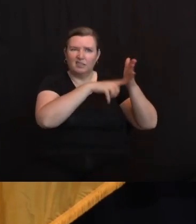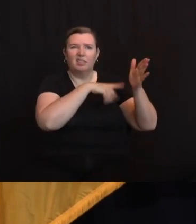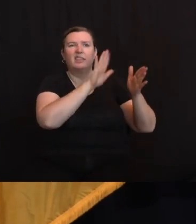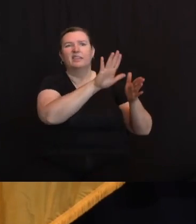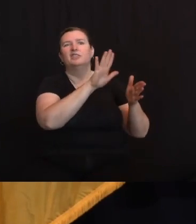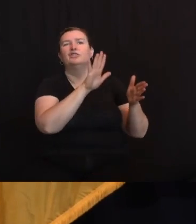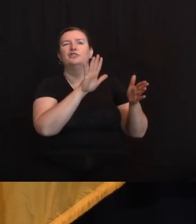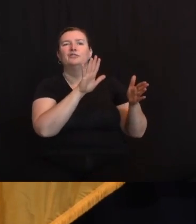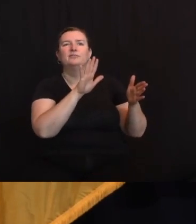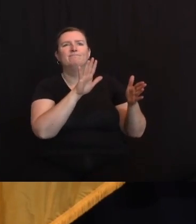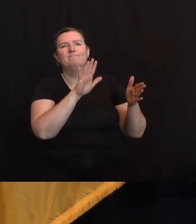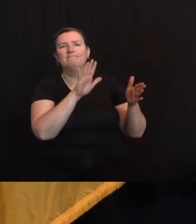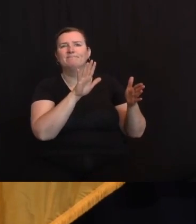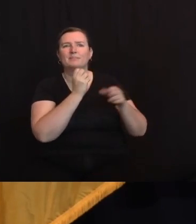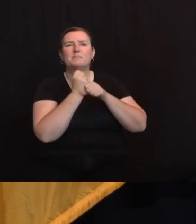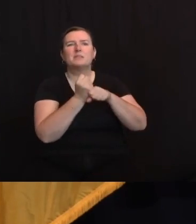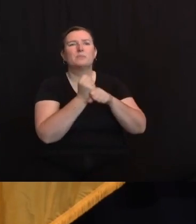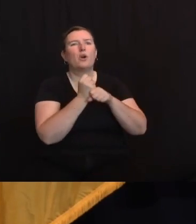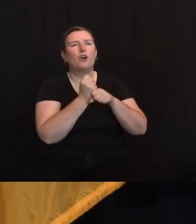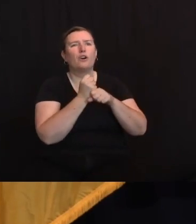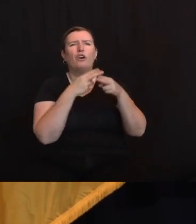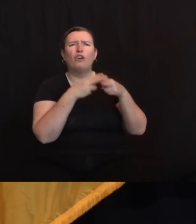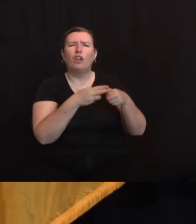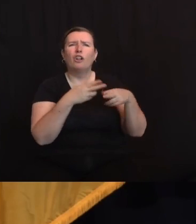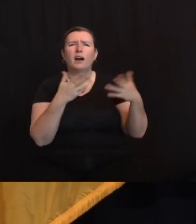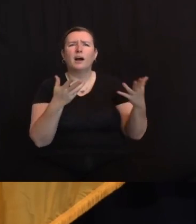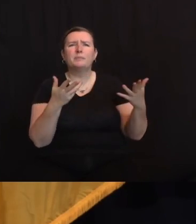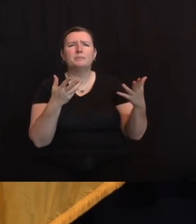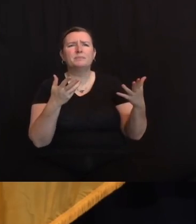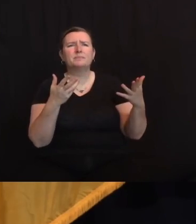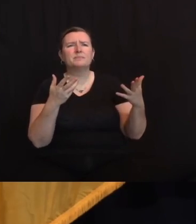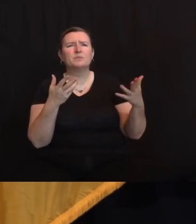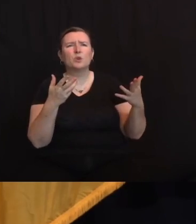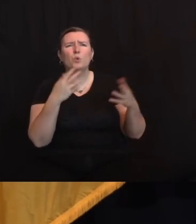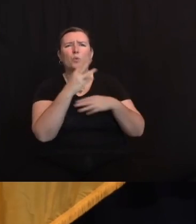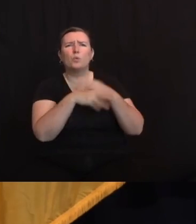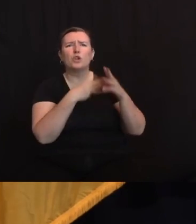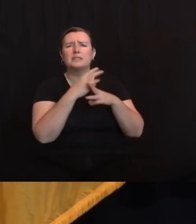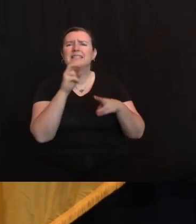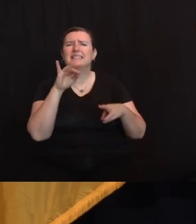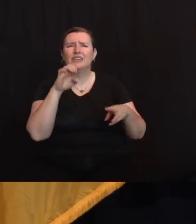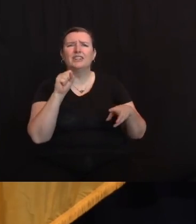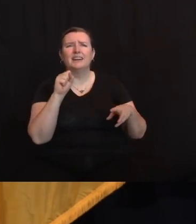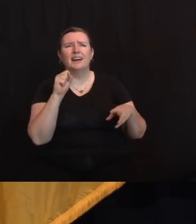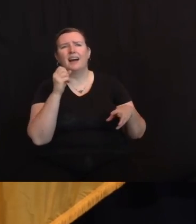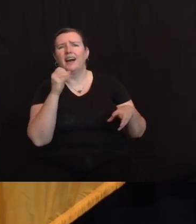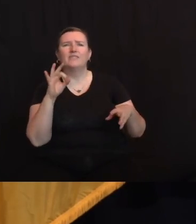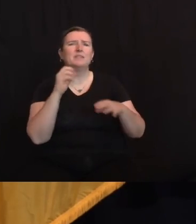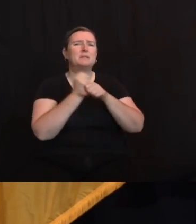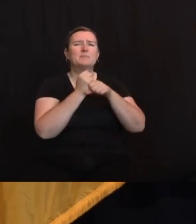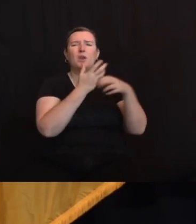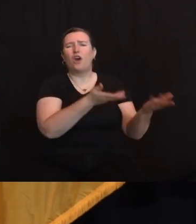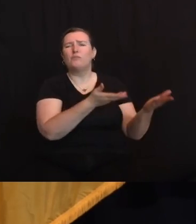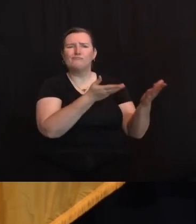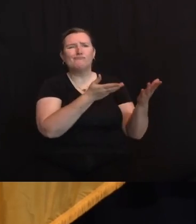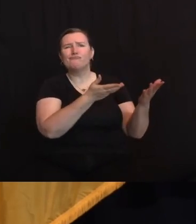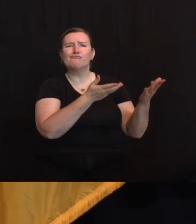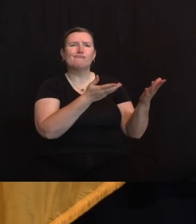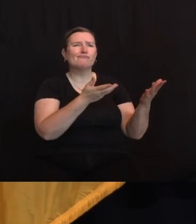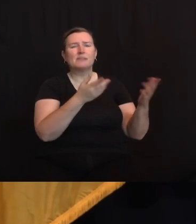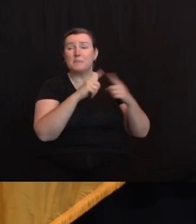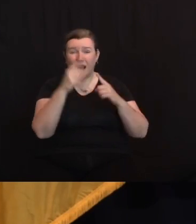dance. I think it might have been Manasquan, but so that's on the COVID side. But you and I have also talked about we're not immune to